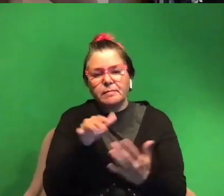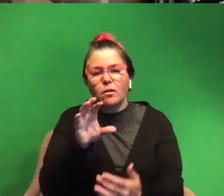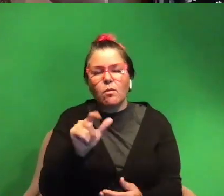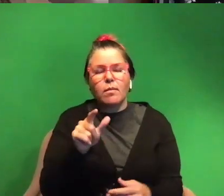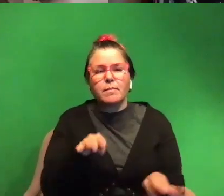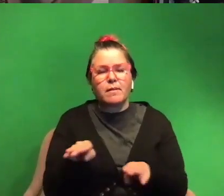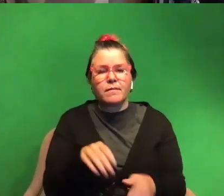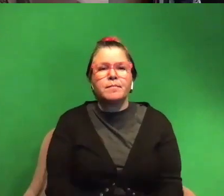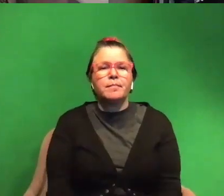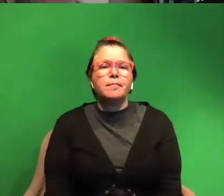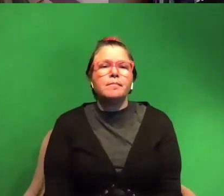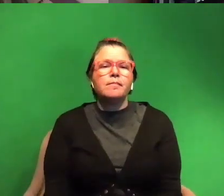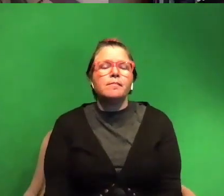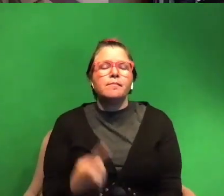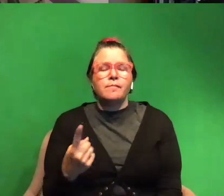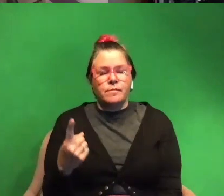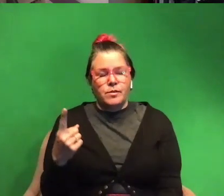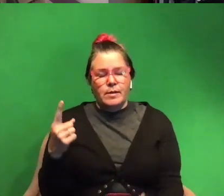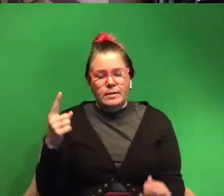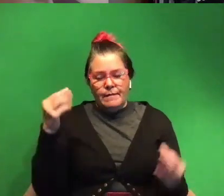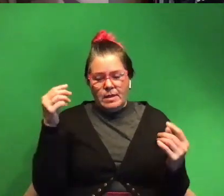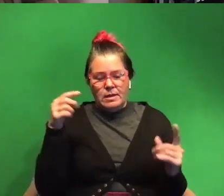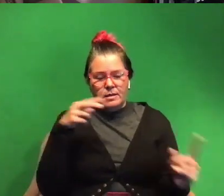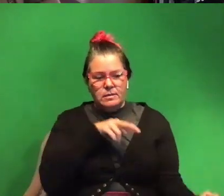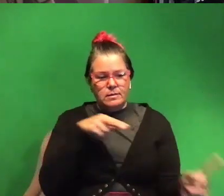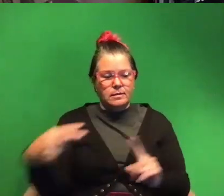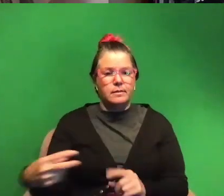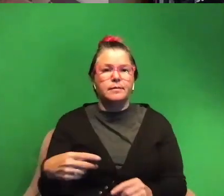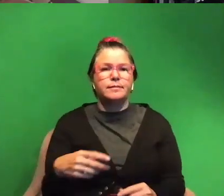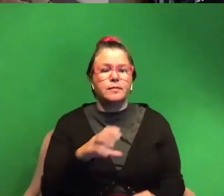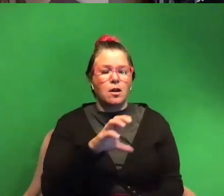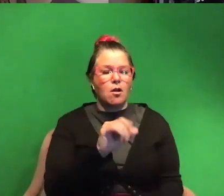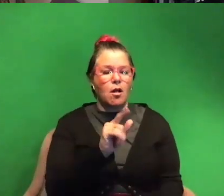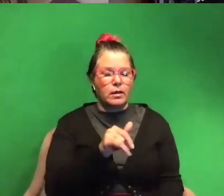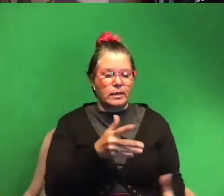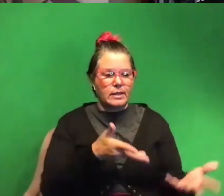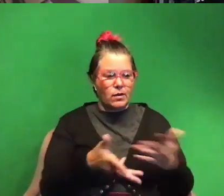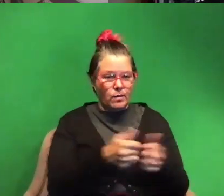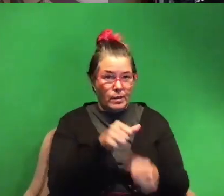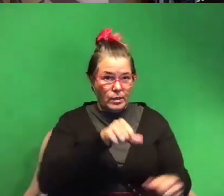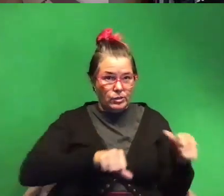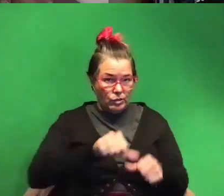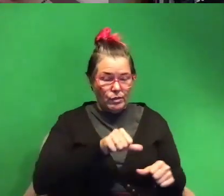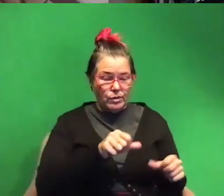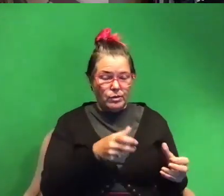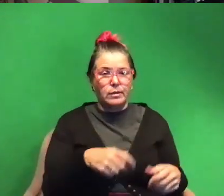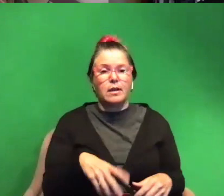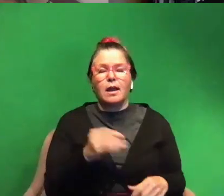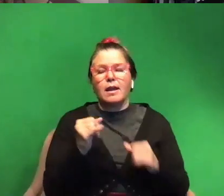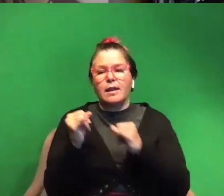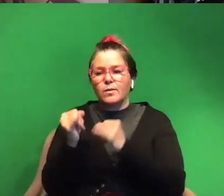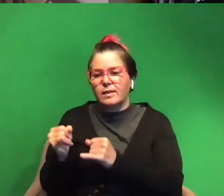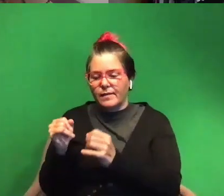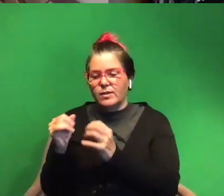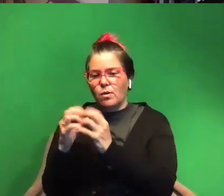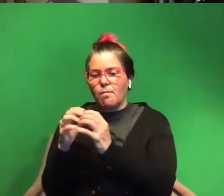behavior. So there's two ways of thinking about it. You can think about colonies interacting with each other, and you can think about individual polyps on